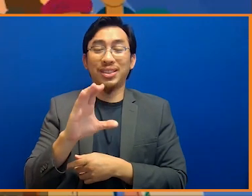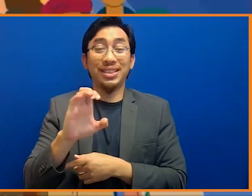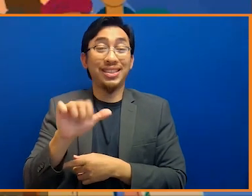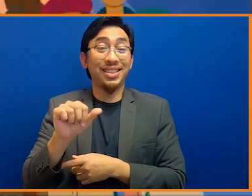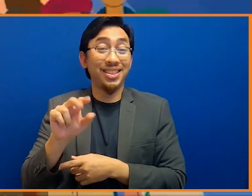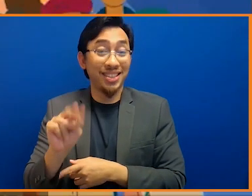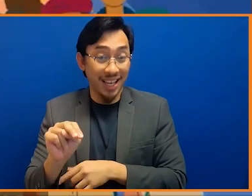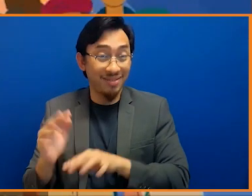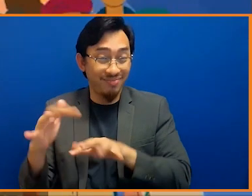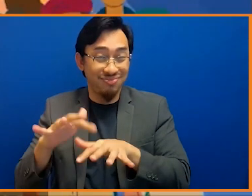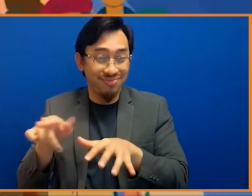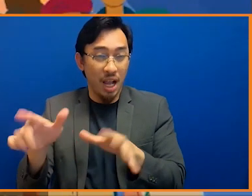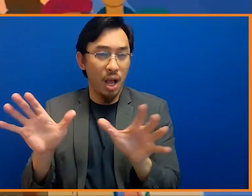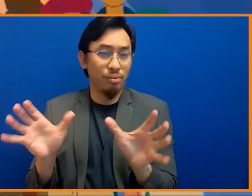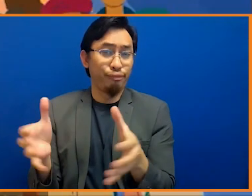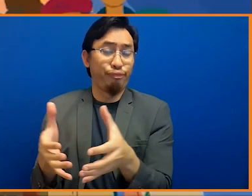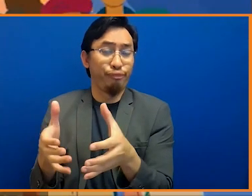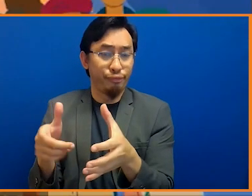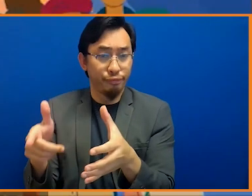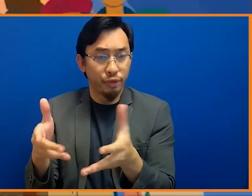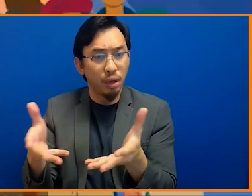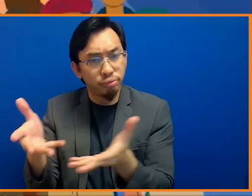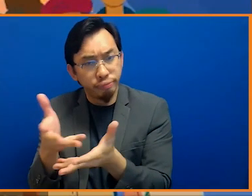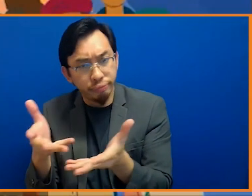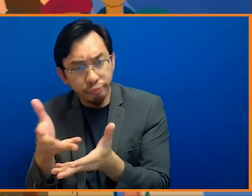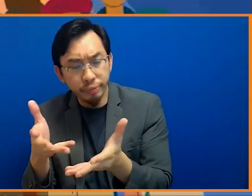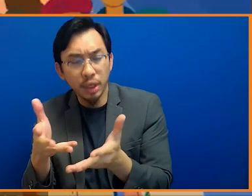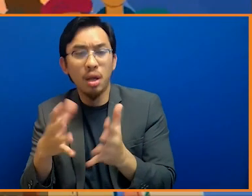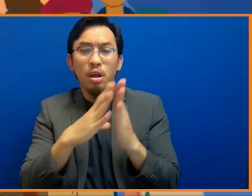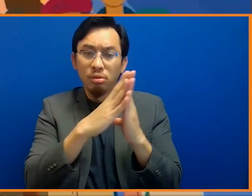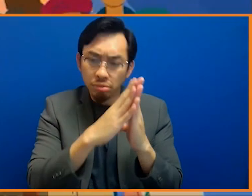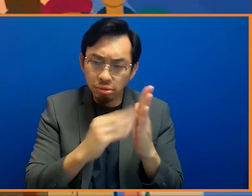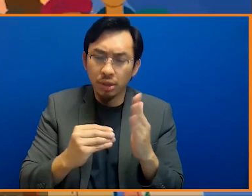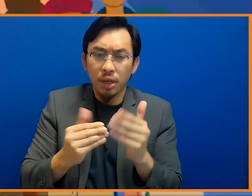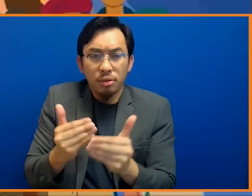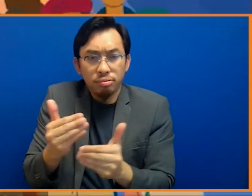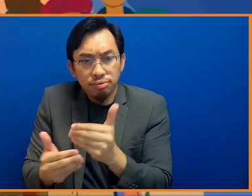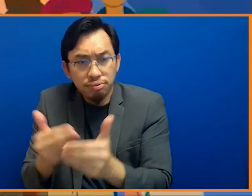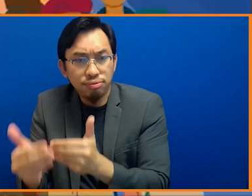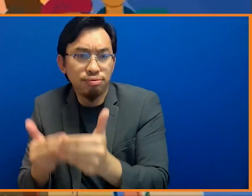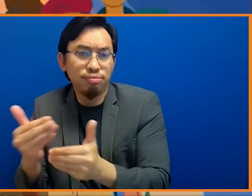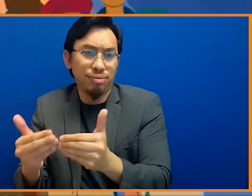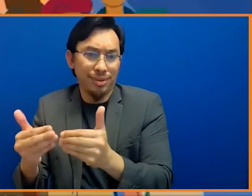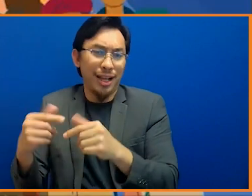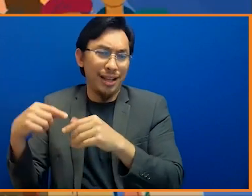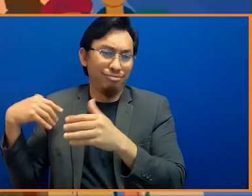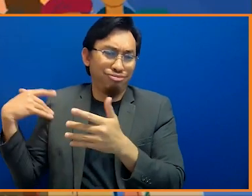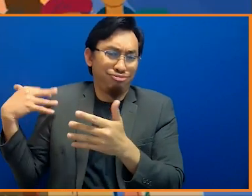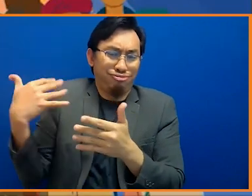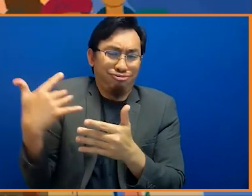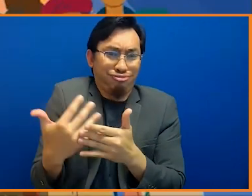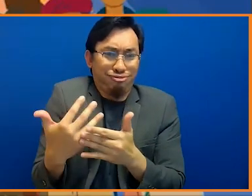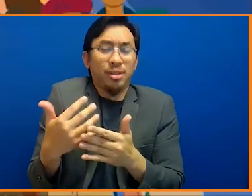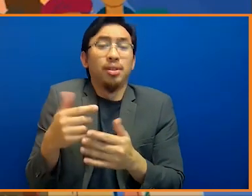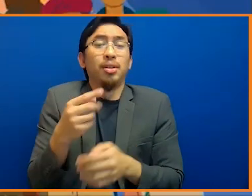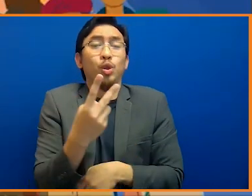been mandated to coordinate and to implement the Ocean Decade